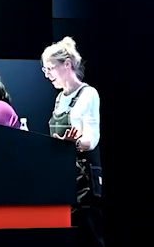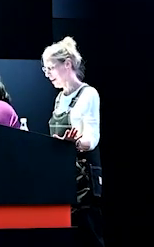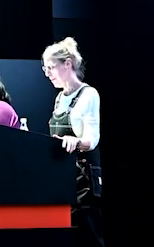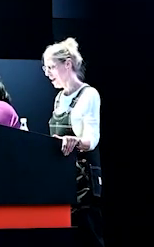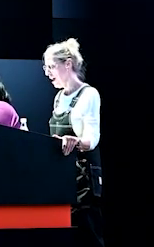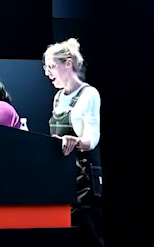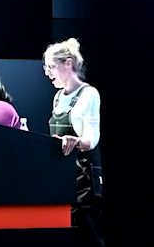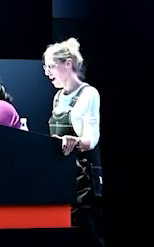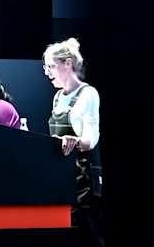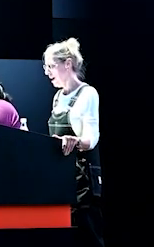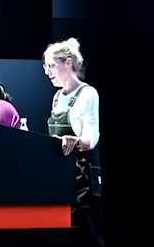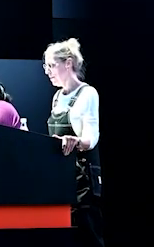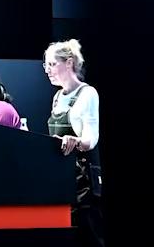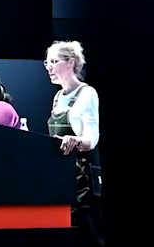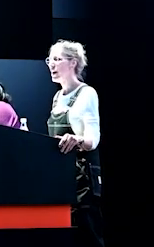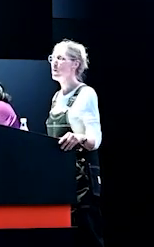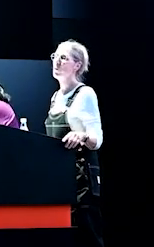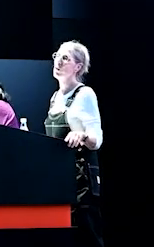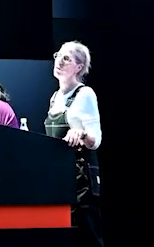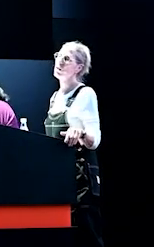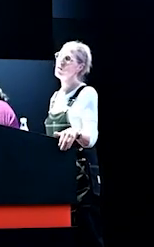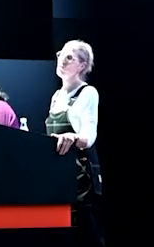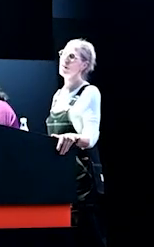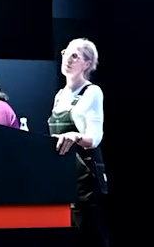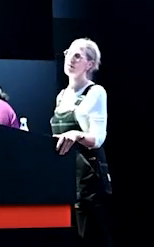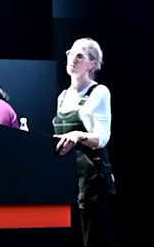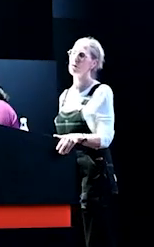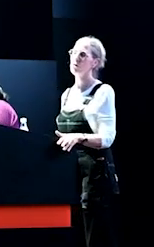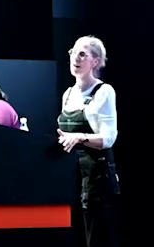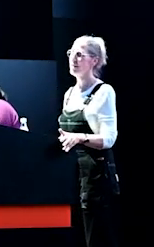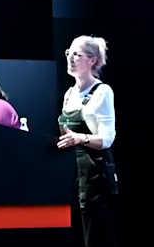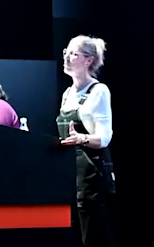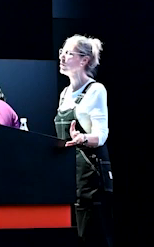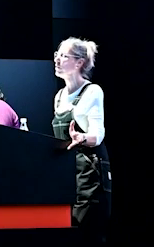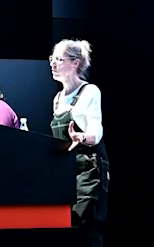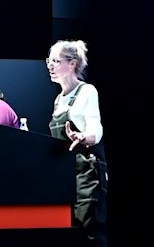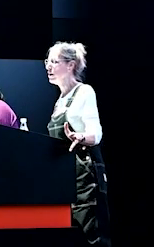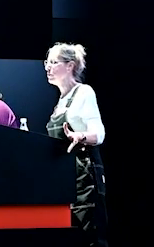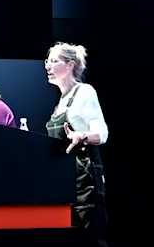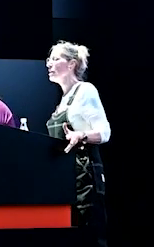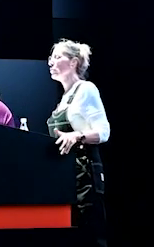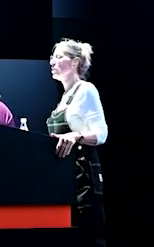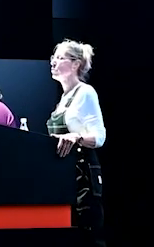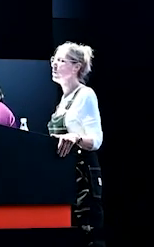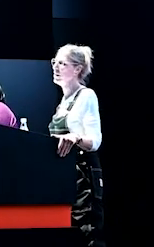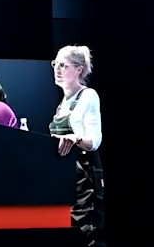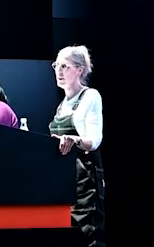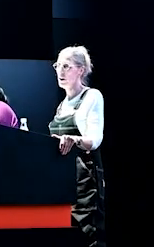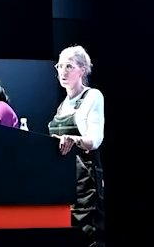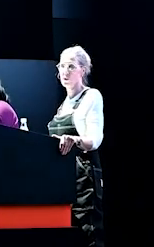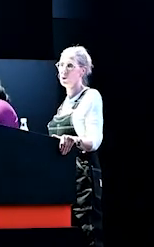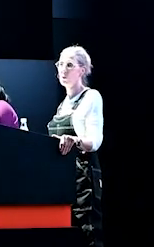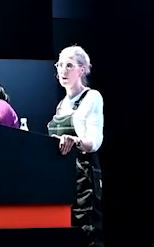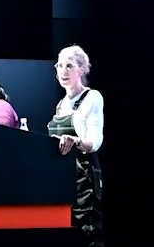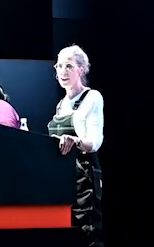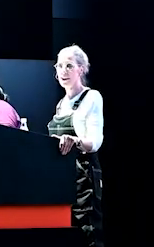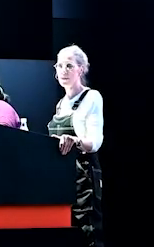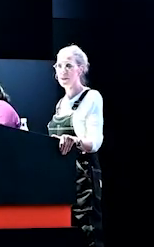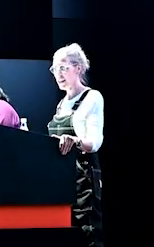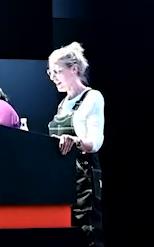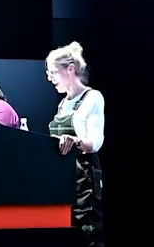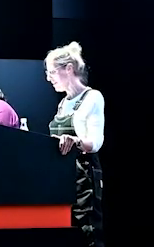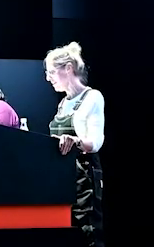the time. But we really felt that this reflected the spirit of the company, which was a